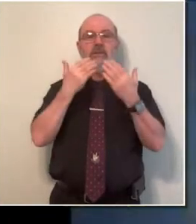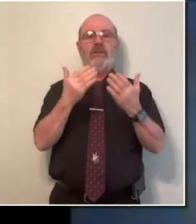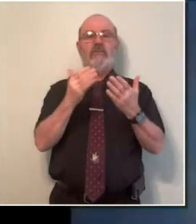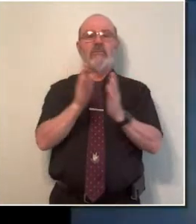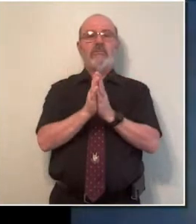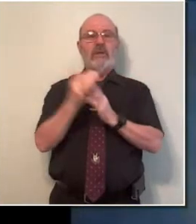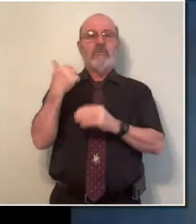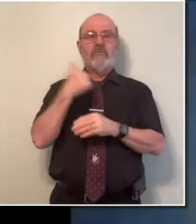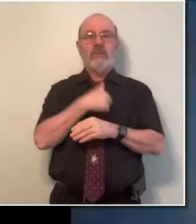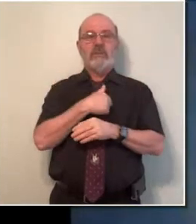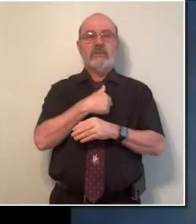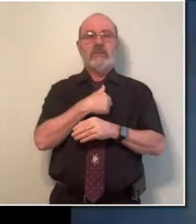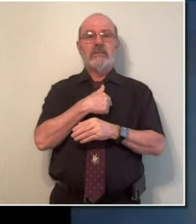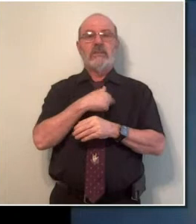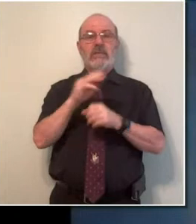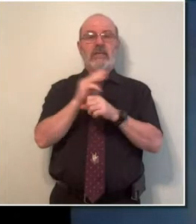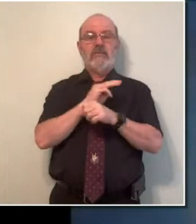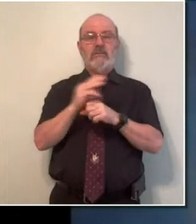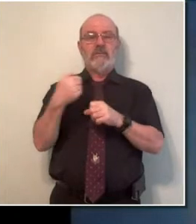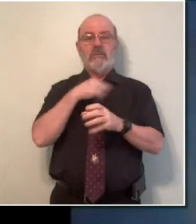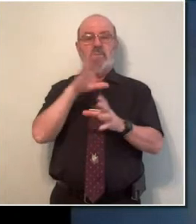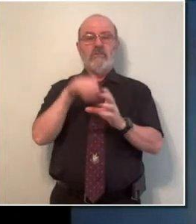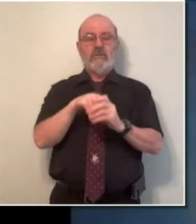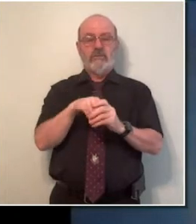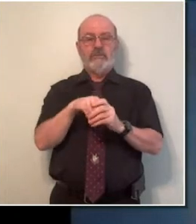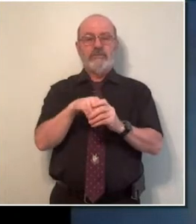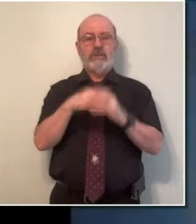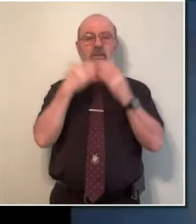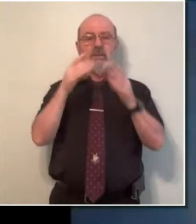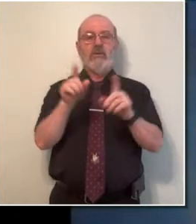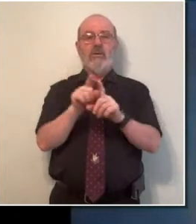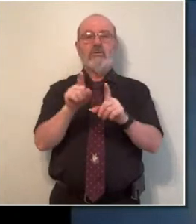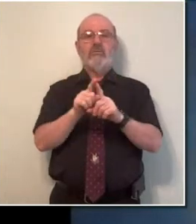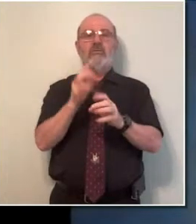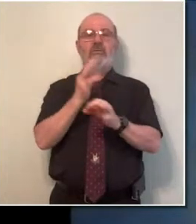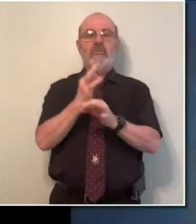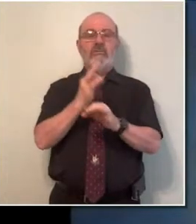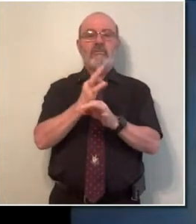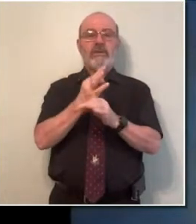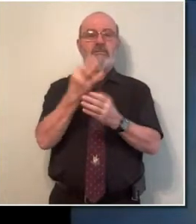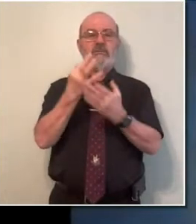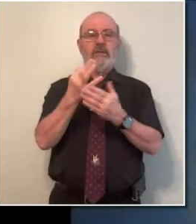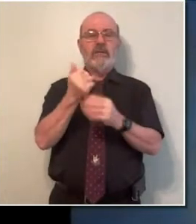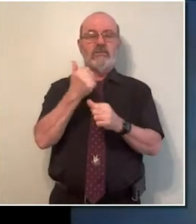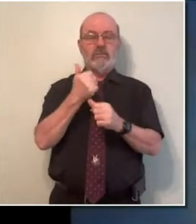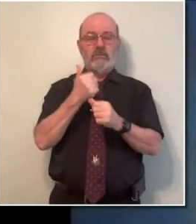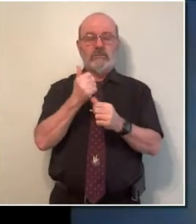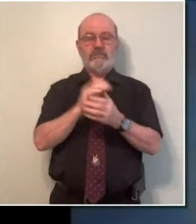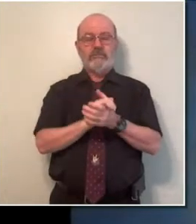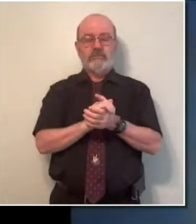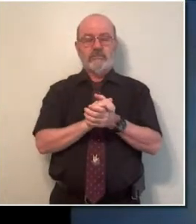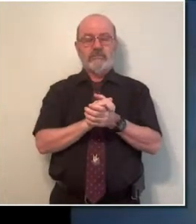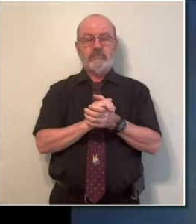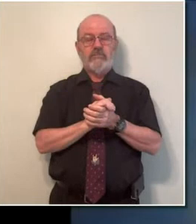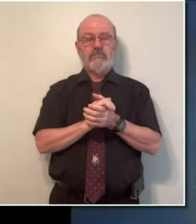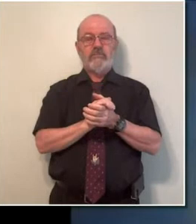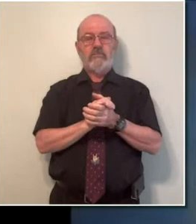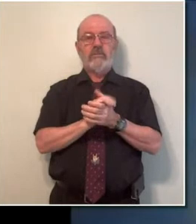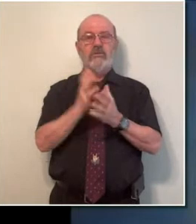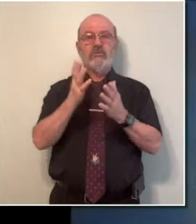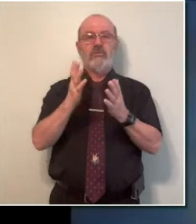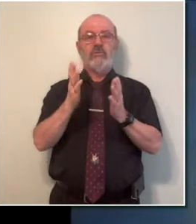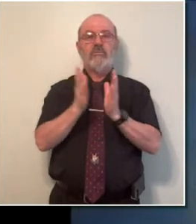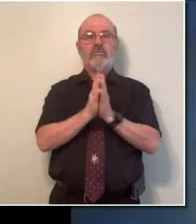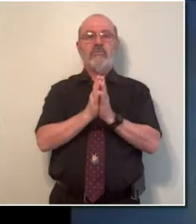us and for the ministries we are involved in. Thank you also for your faithful financial support. So under the area of prayer